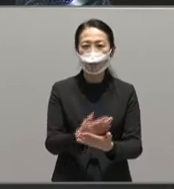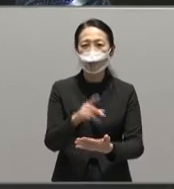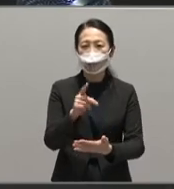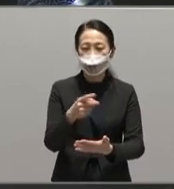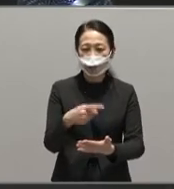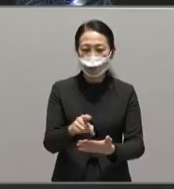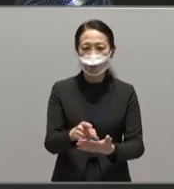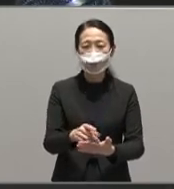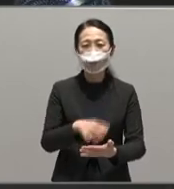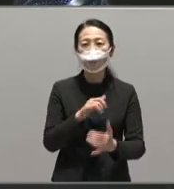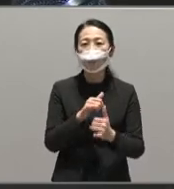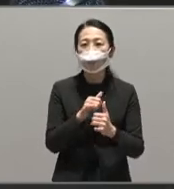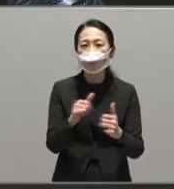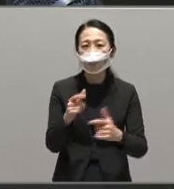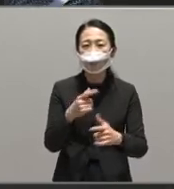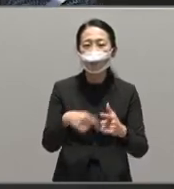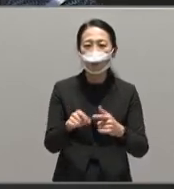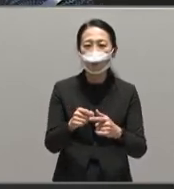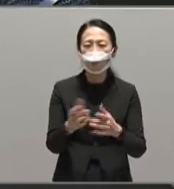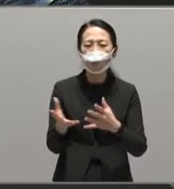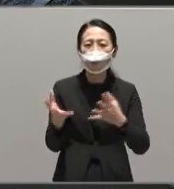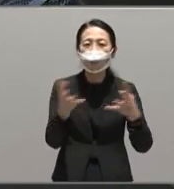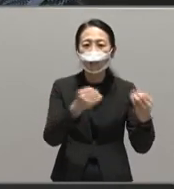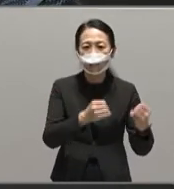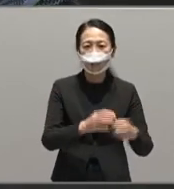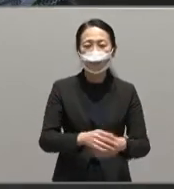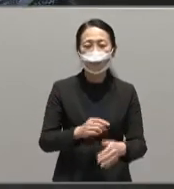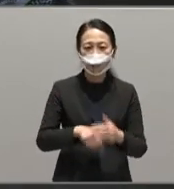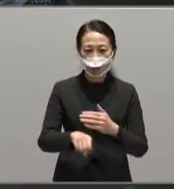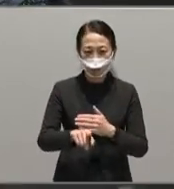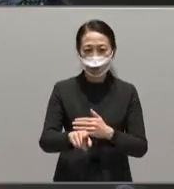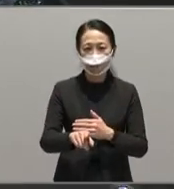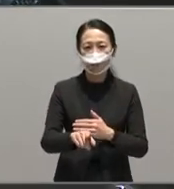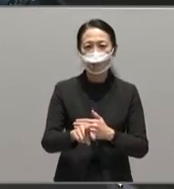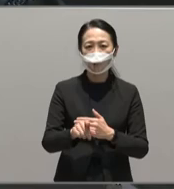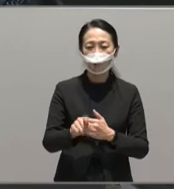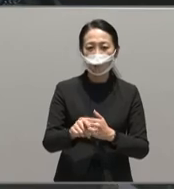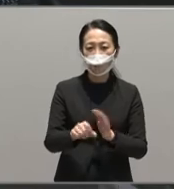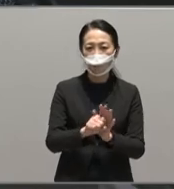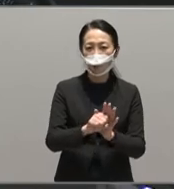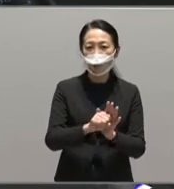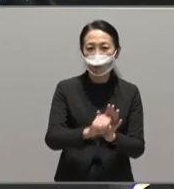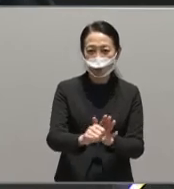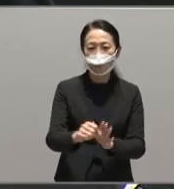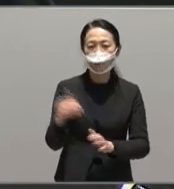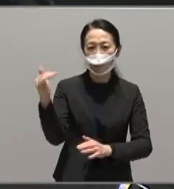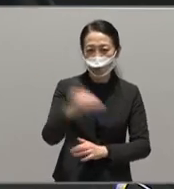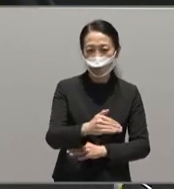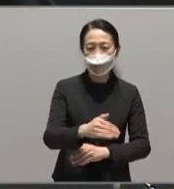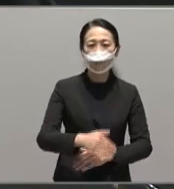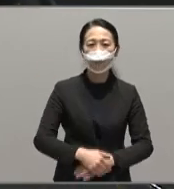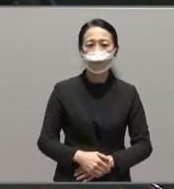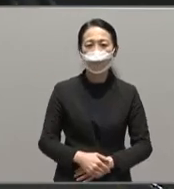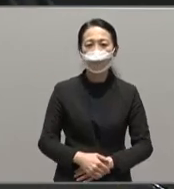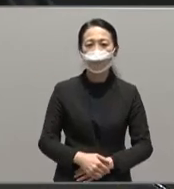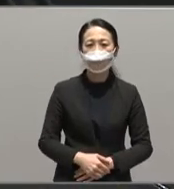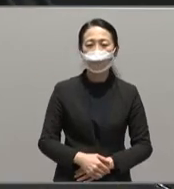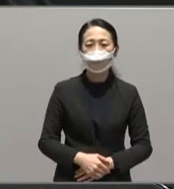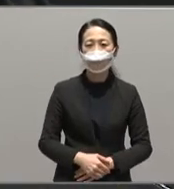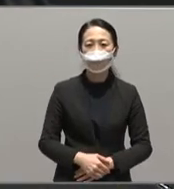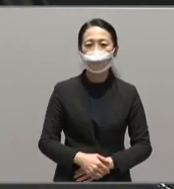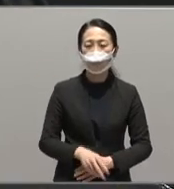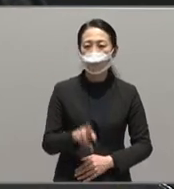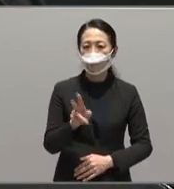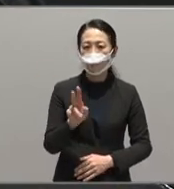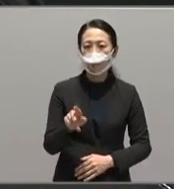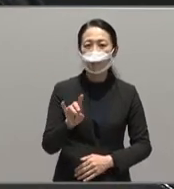100, one in two. And cancer tends to occur more frequently in the elderly because